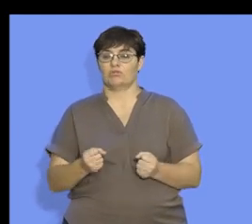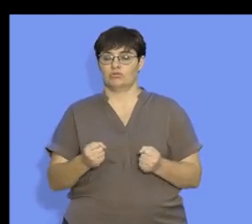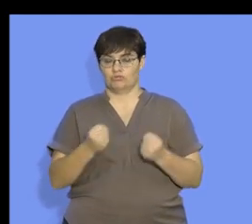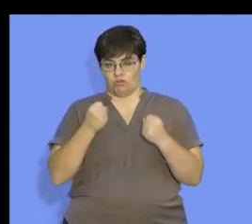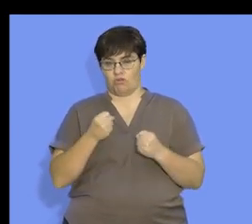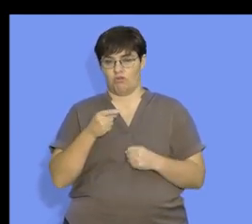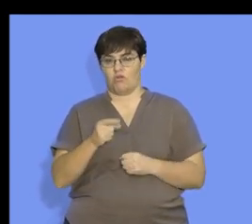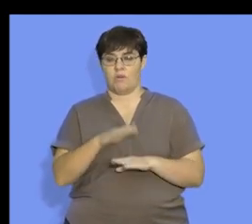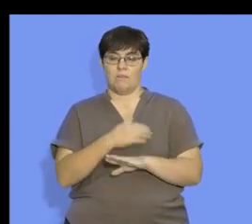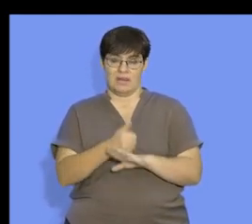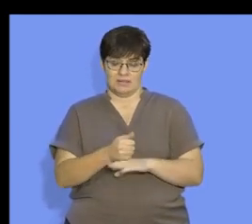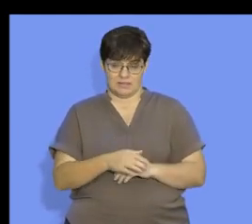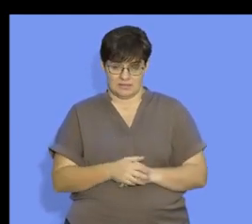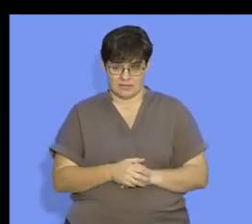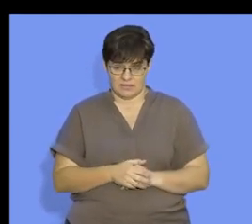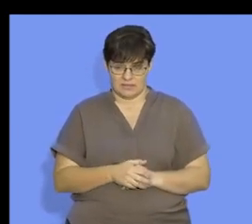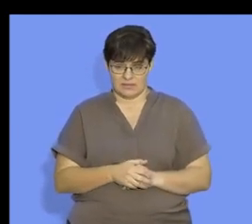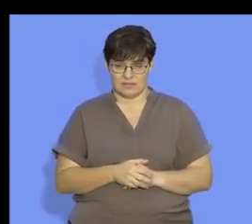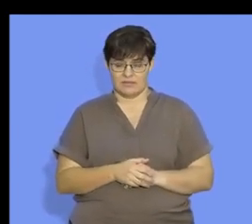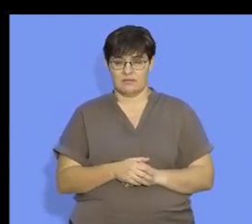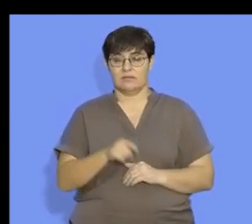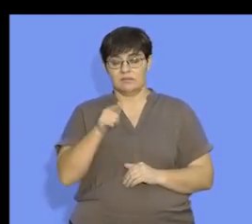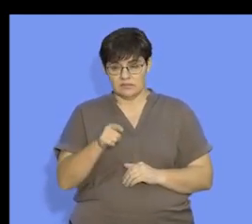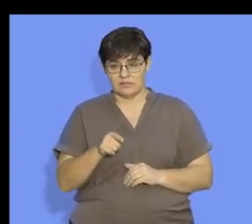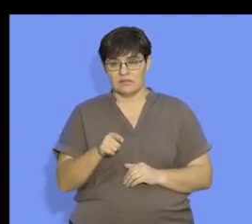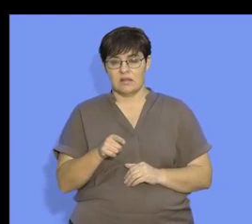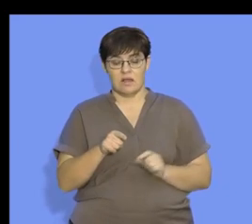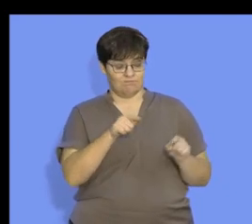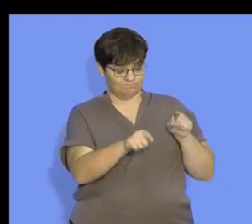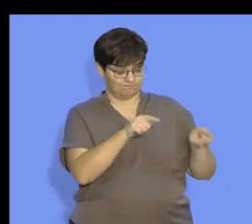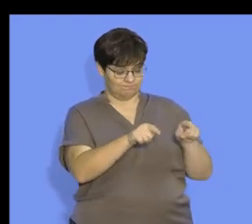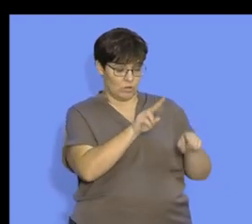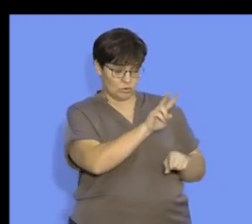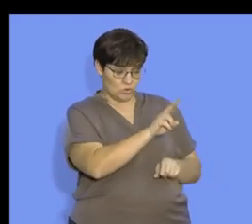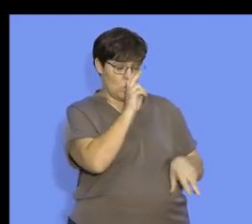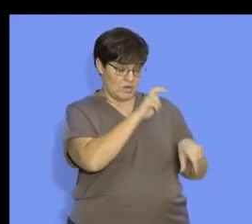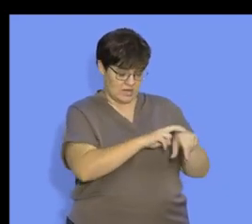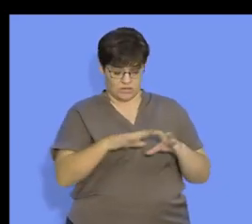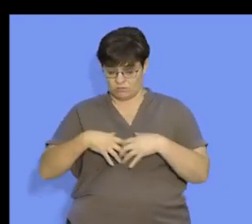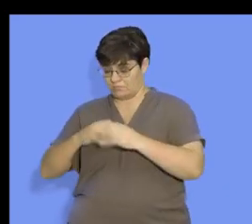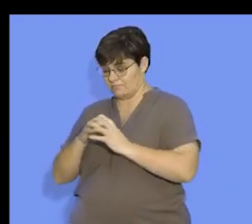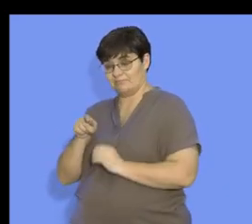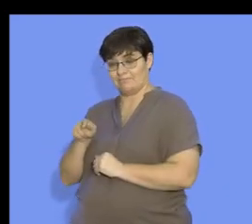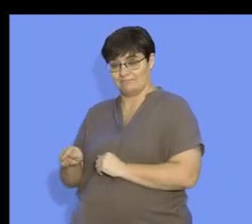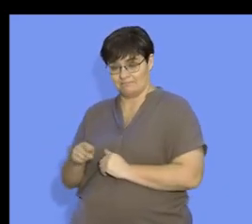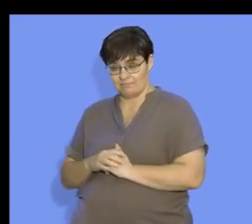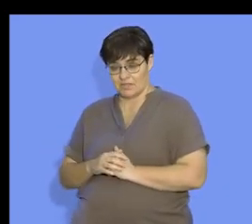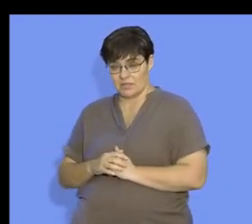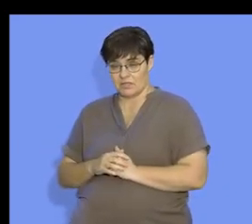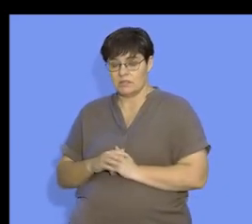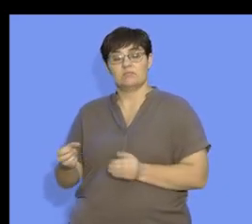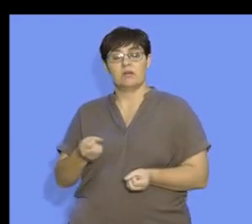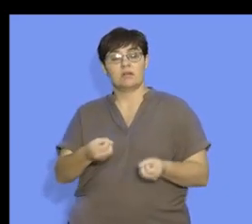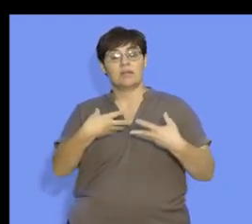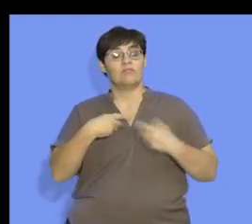actually strong, bases. So these are the the reactants that we actually require. Now, what does this